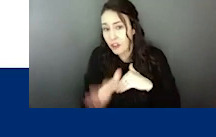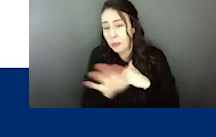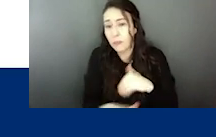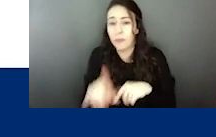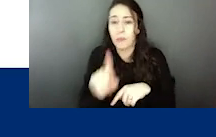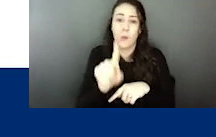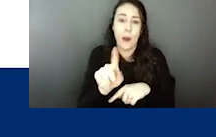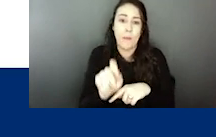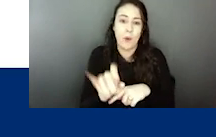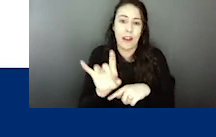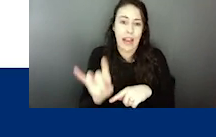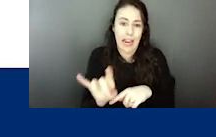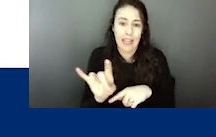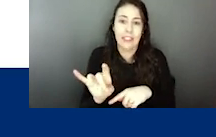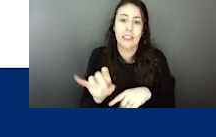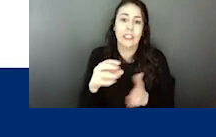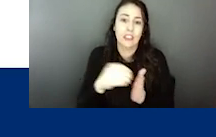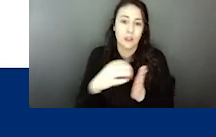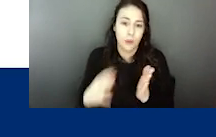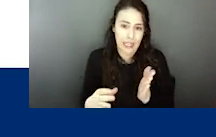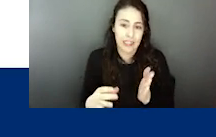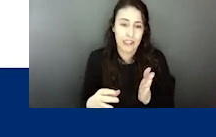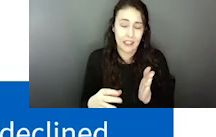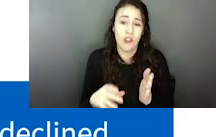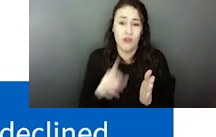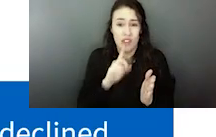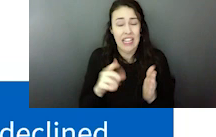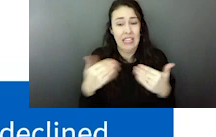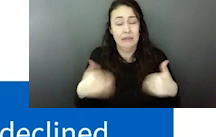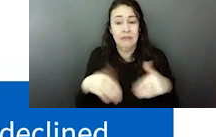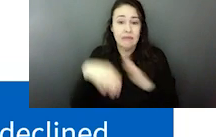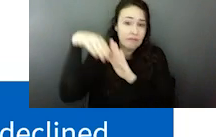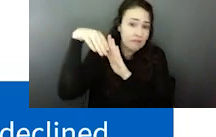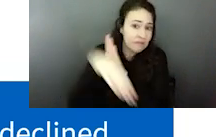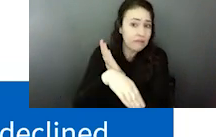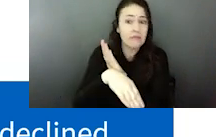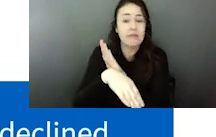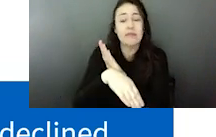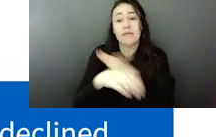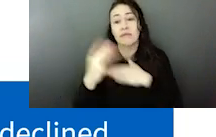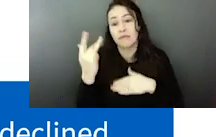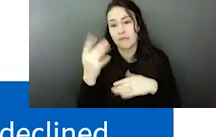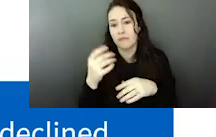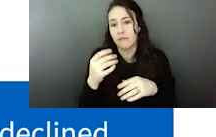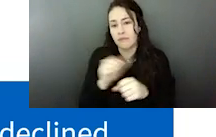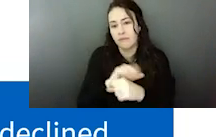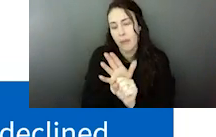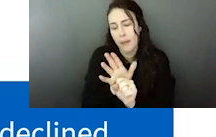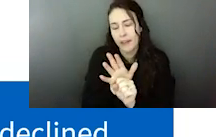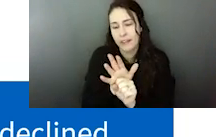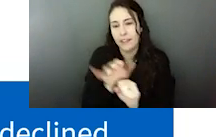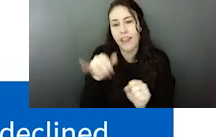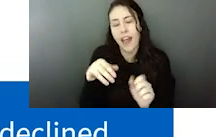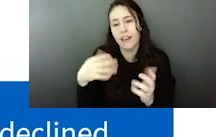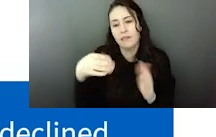1.8 students. So there was a significant decline due to the pandemic, a decline that was coming, right? As you